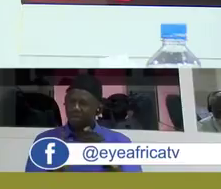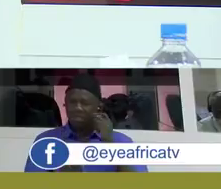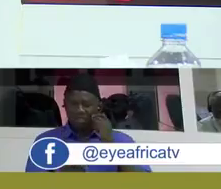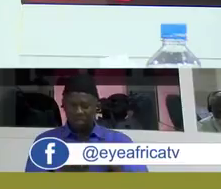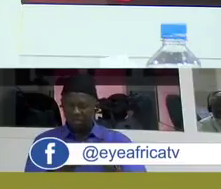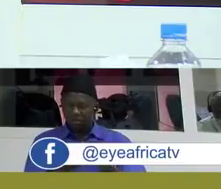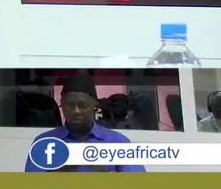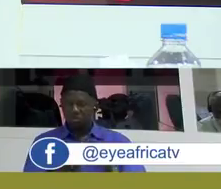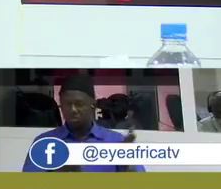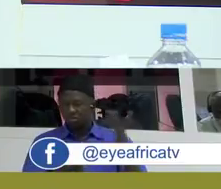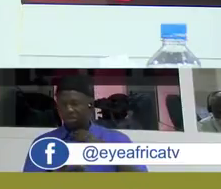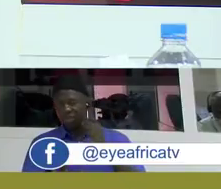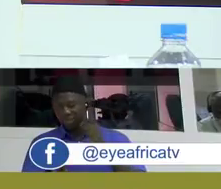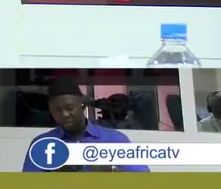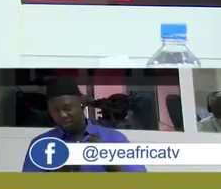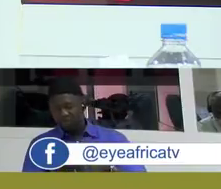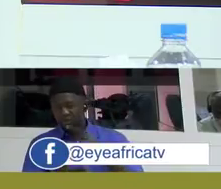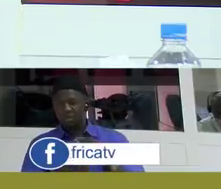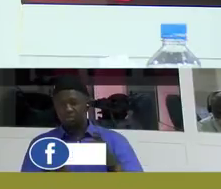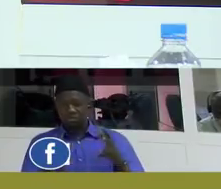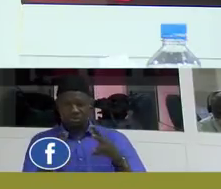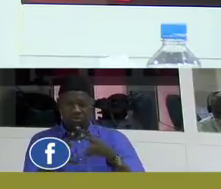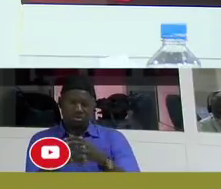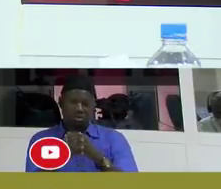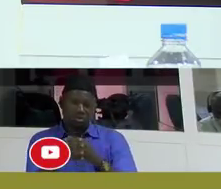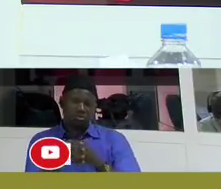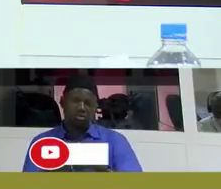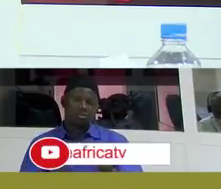that coalition, because there was no agreement.